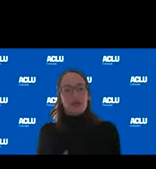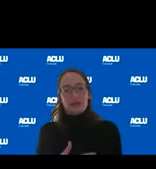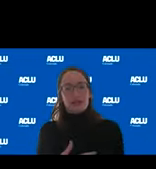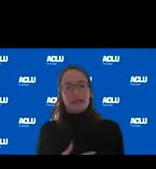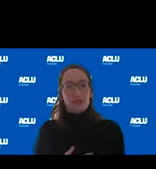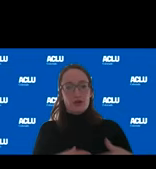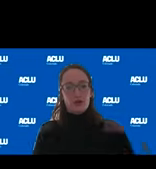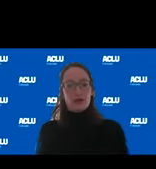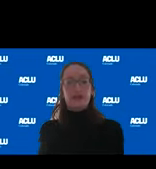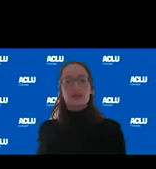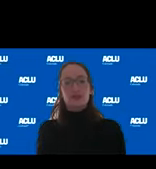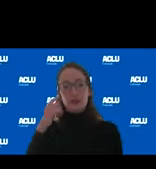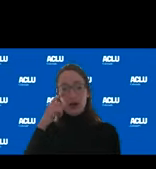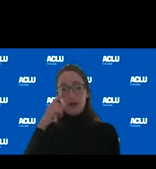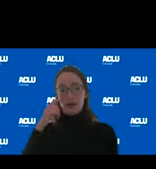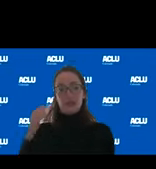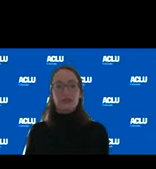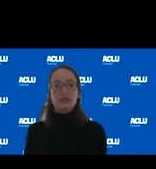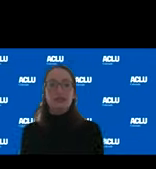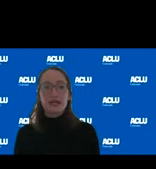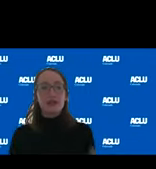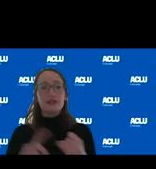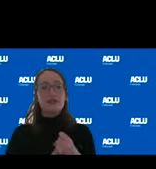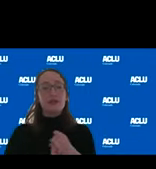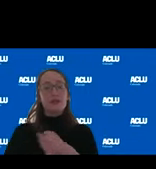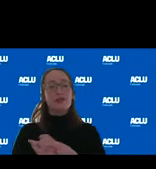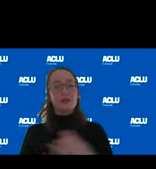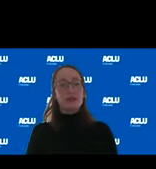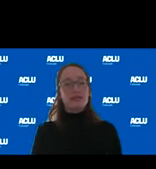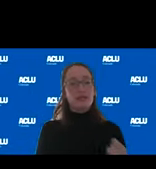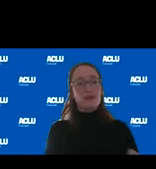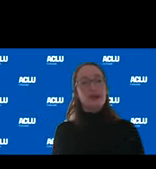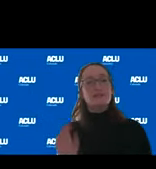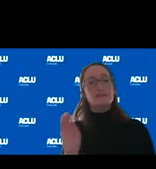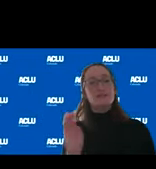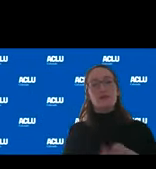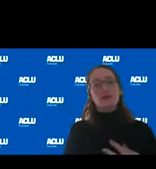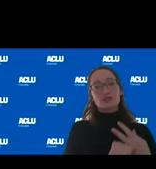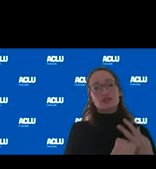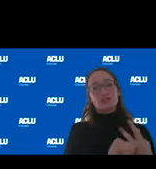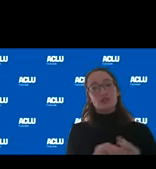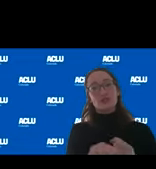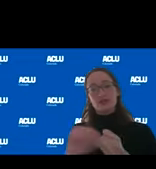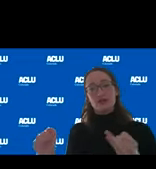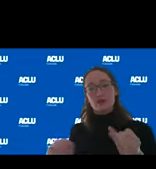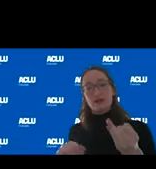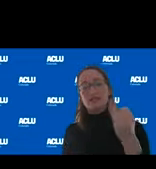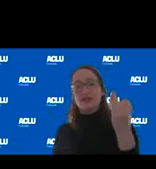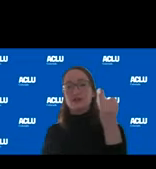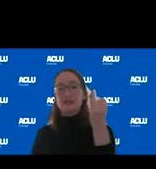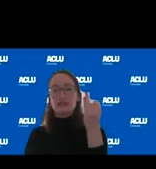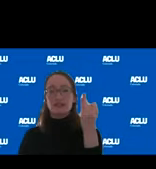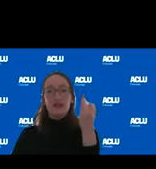They're not just, go cast your ballot in a precinct. So again, early voting, we have 3 weeks to do that. Same day voter registration, single policy